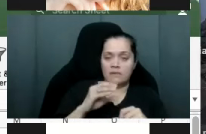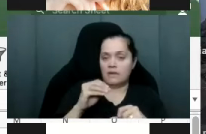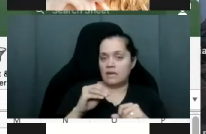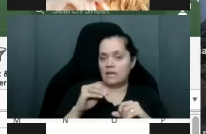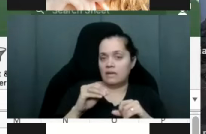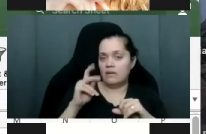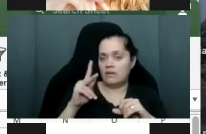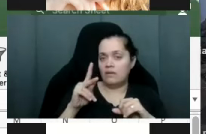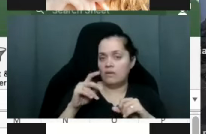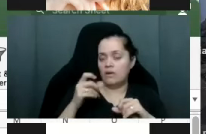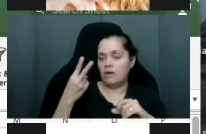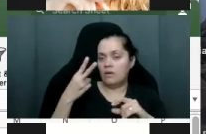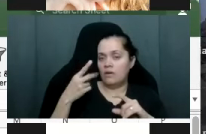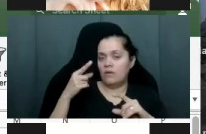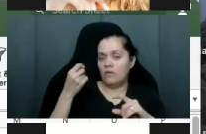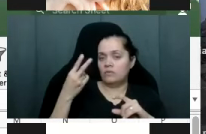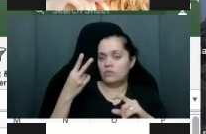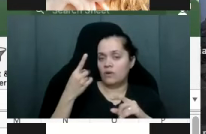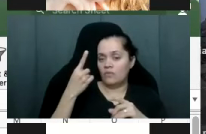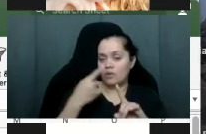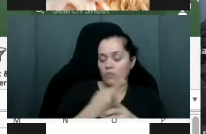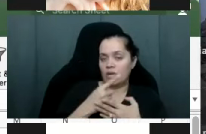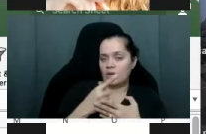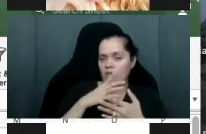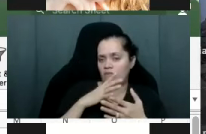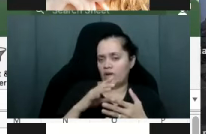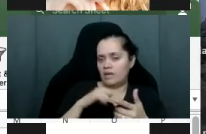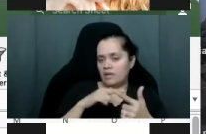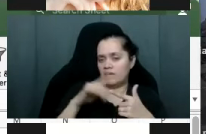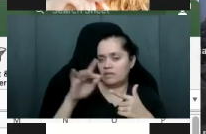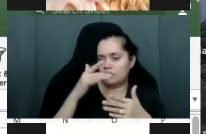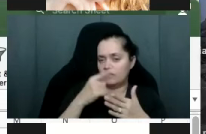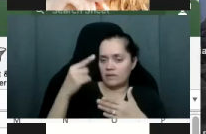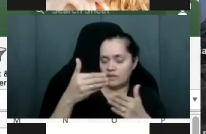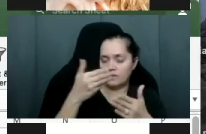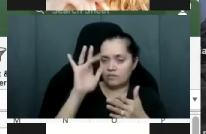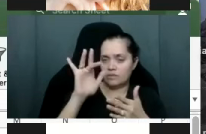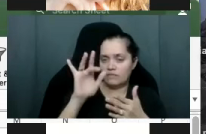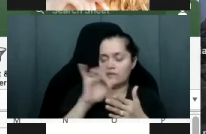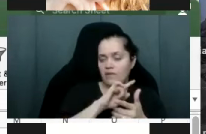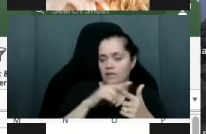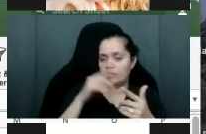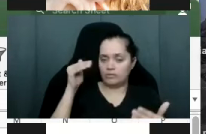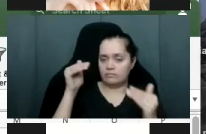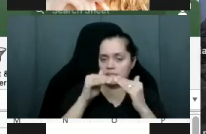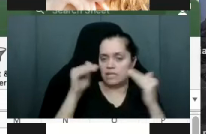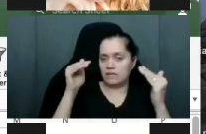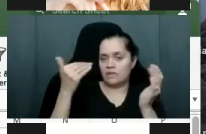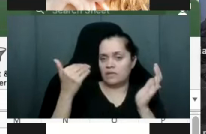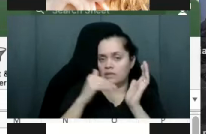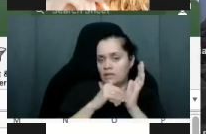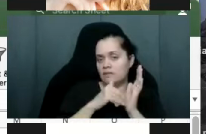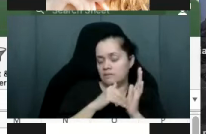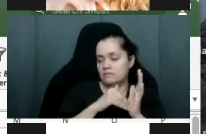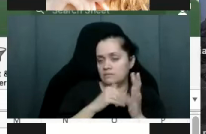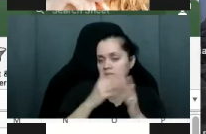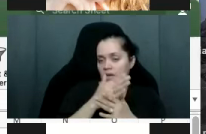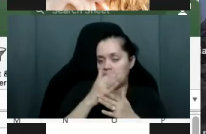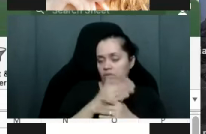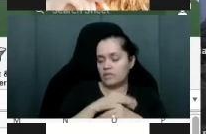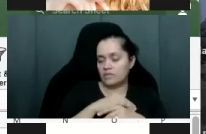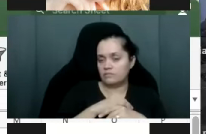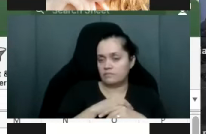if you get 12 point one week? Well, get 25 the next week, and you're back to getting the average that you